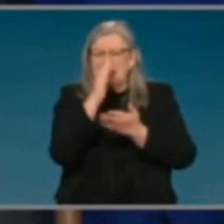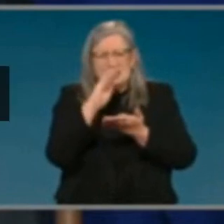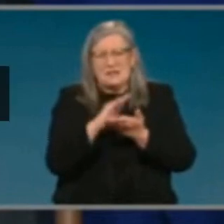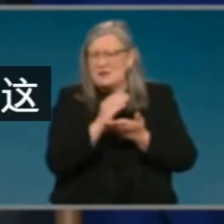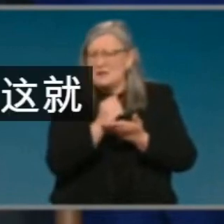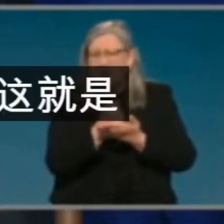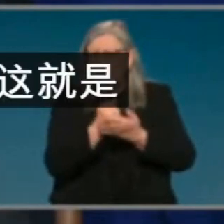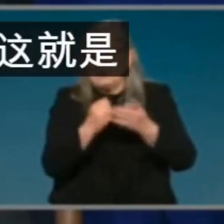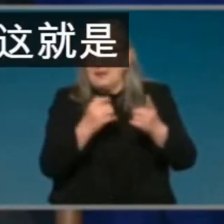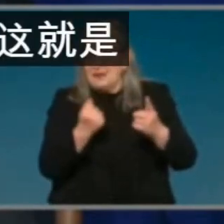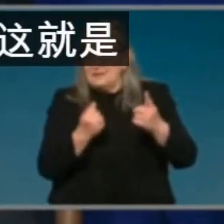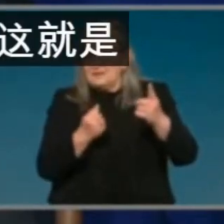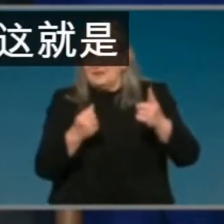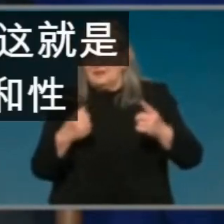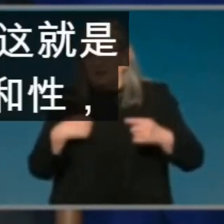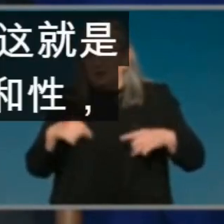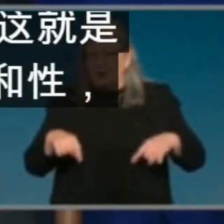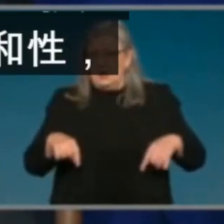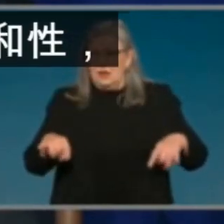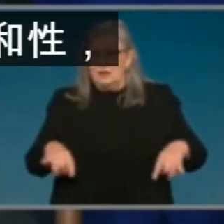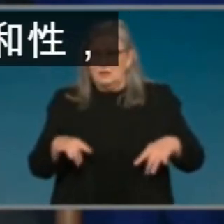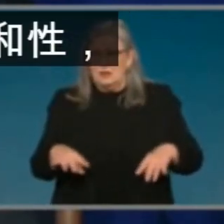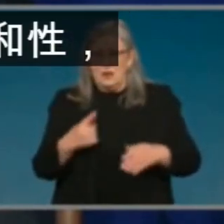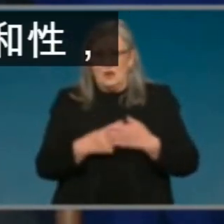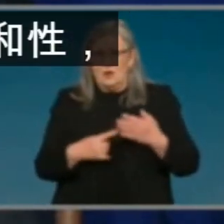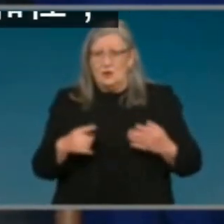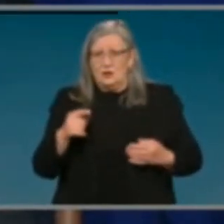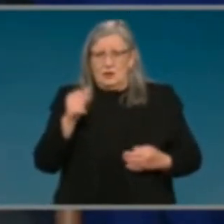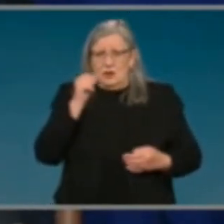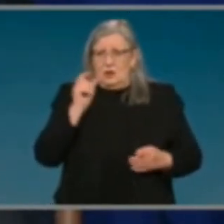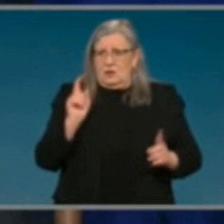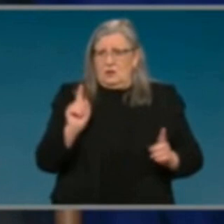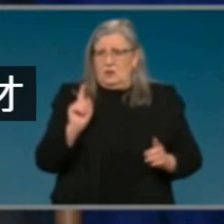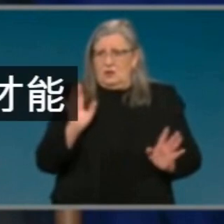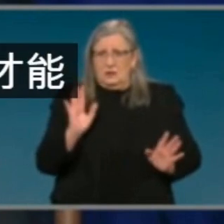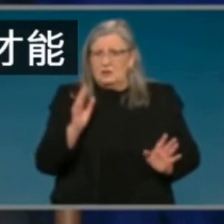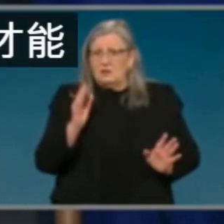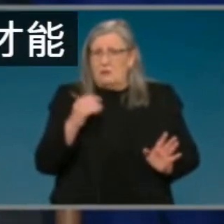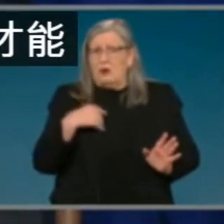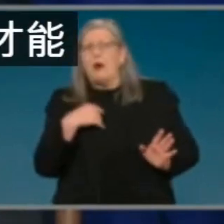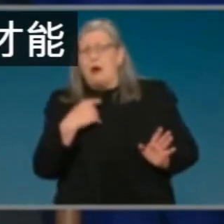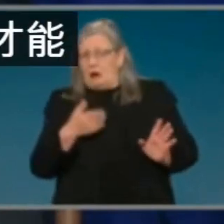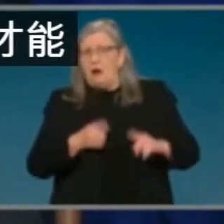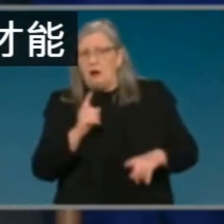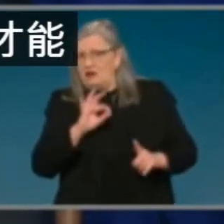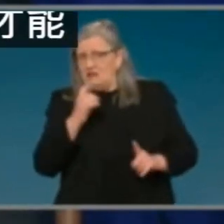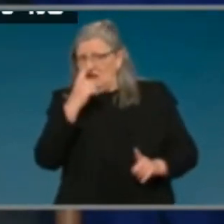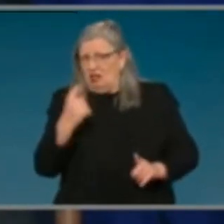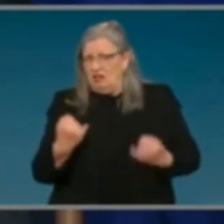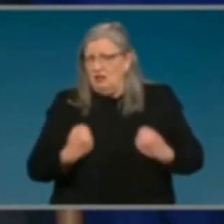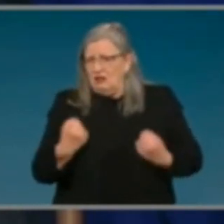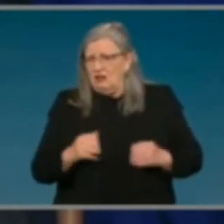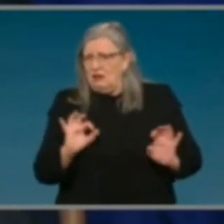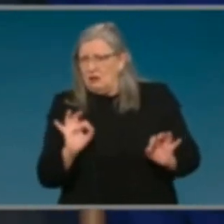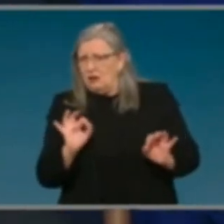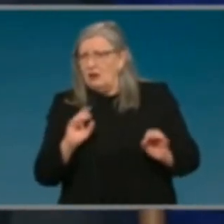so far is the mildness of those that have travelled to other countries. So it will only be when we have larger numbers that we can make that assessment. Just